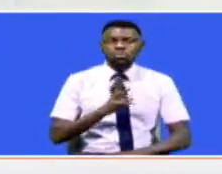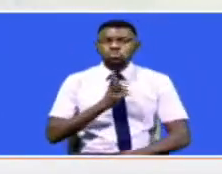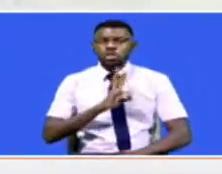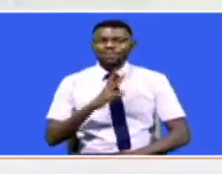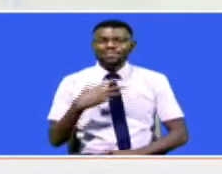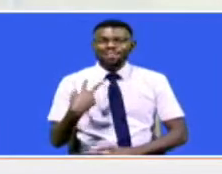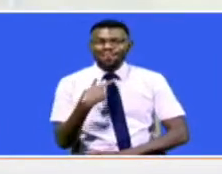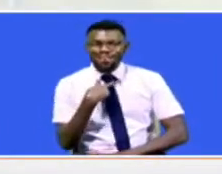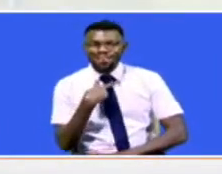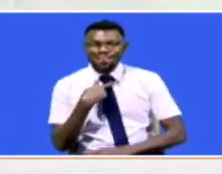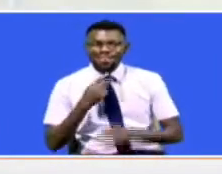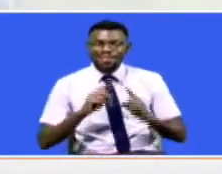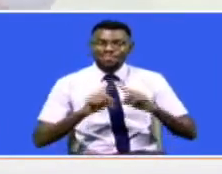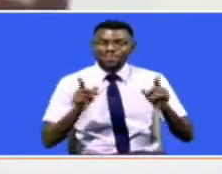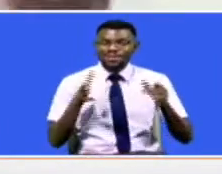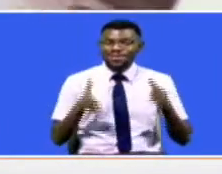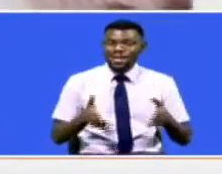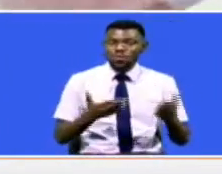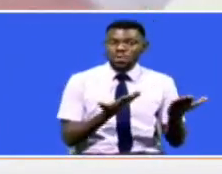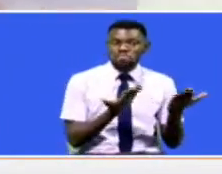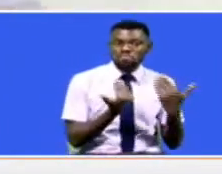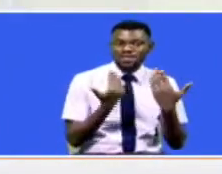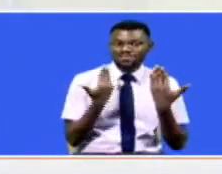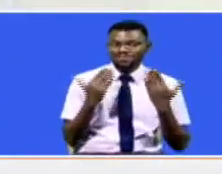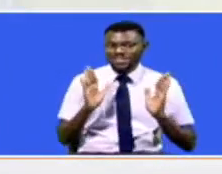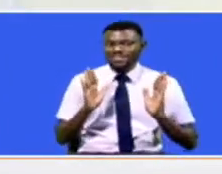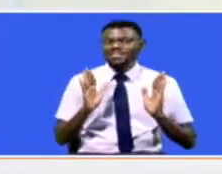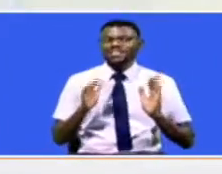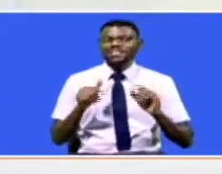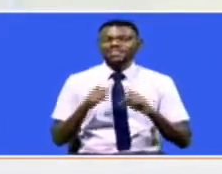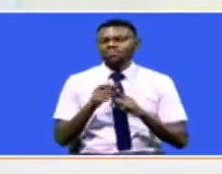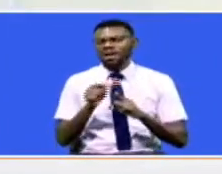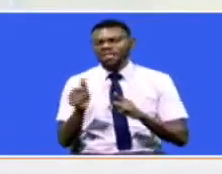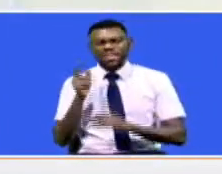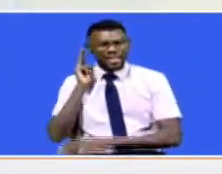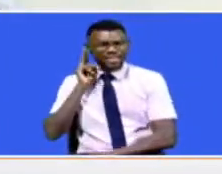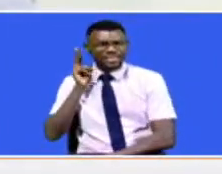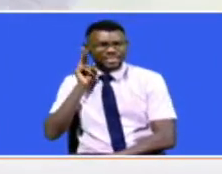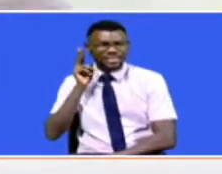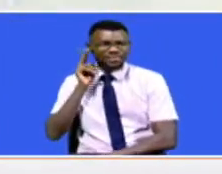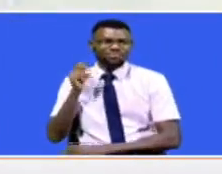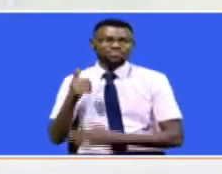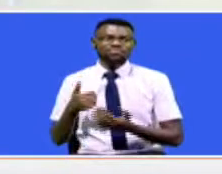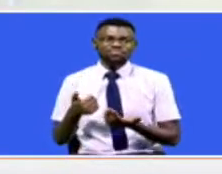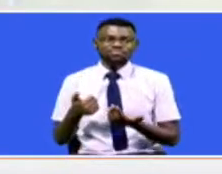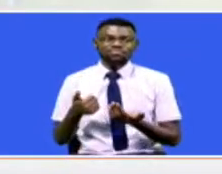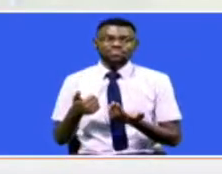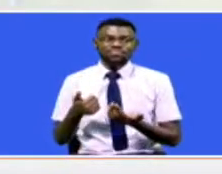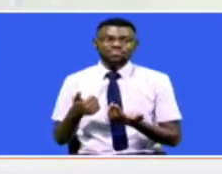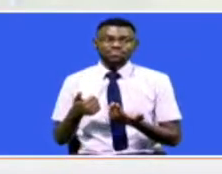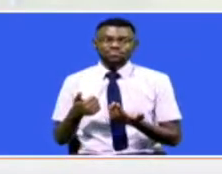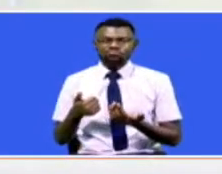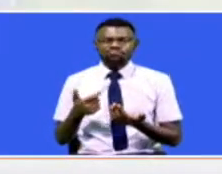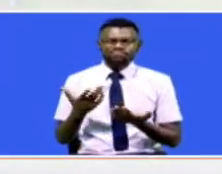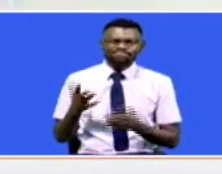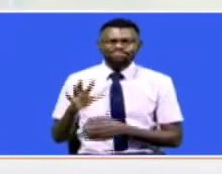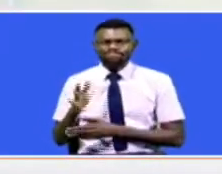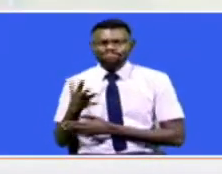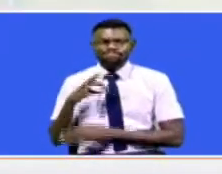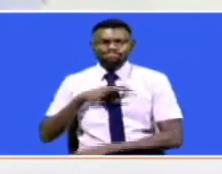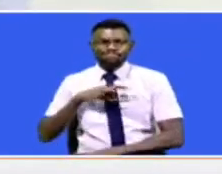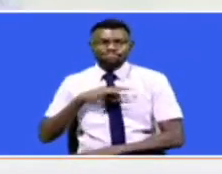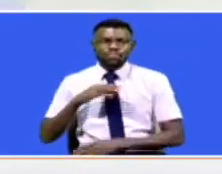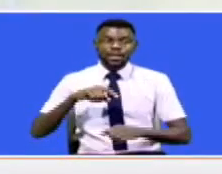But right now, they have come on back. We have one which is coming up in Kisi. It has already started generating income. So when all of